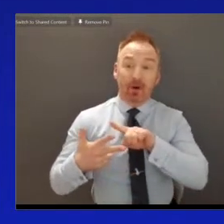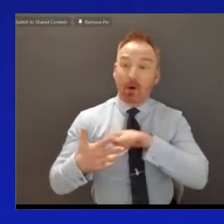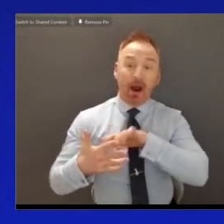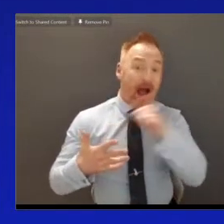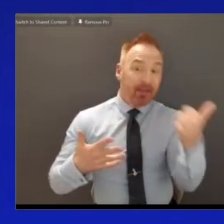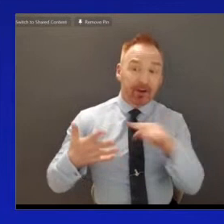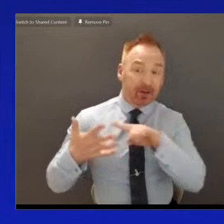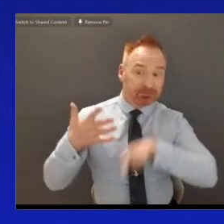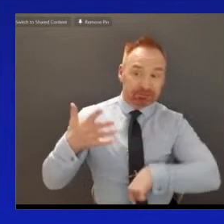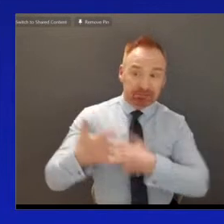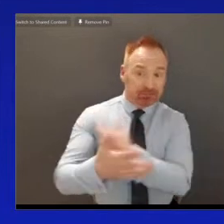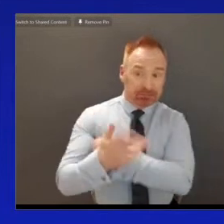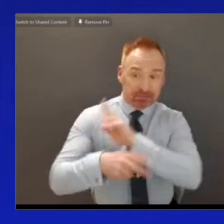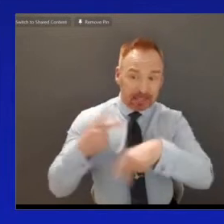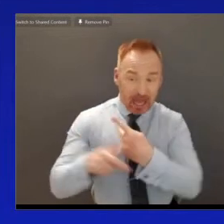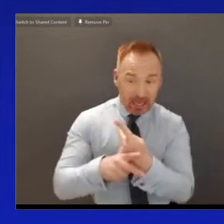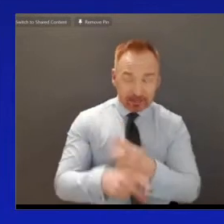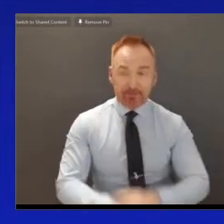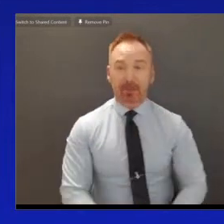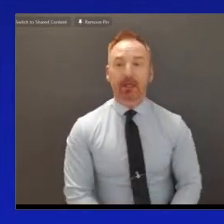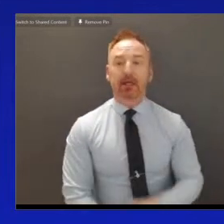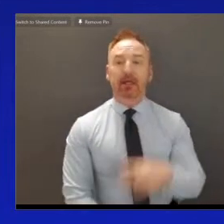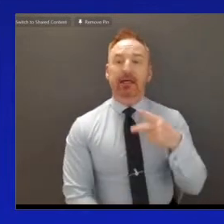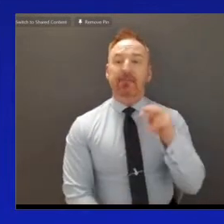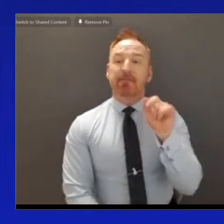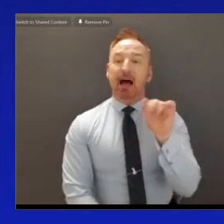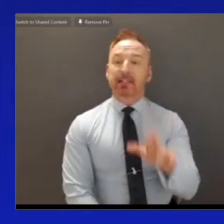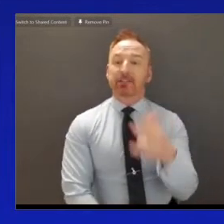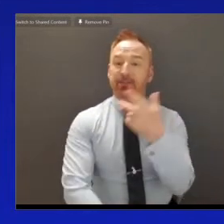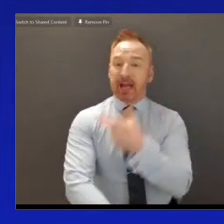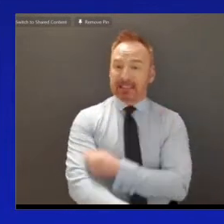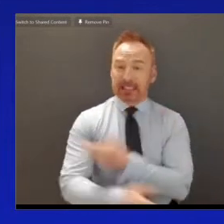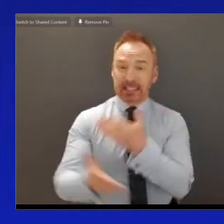25,350 doses of Pfizer BioNTech vaccine have been received and